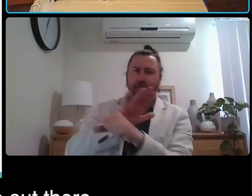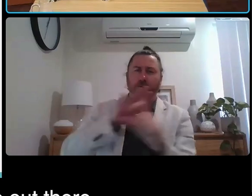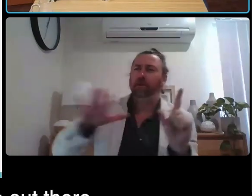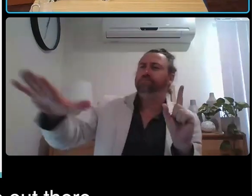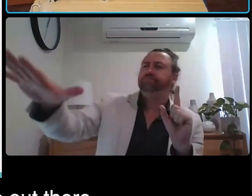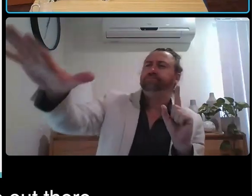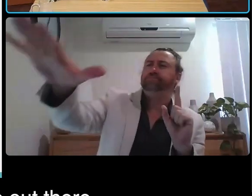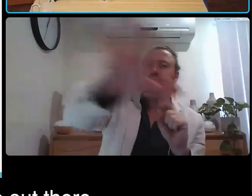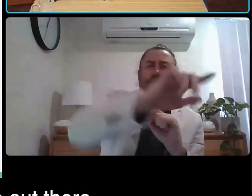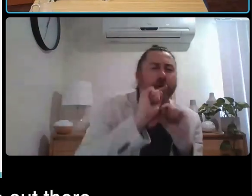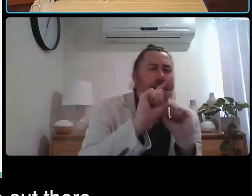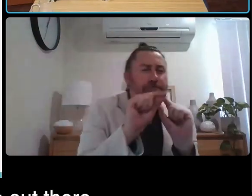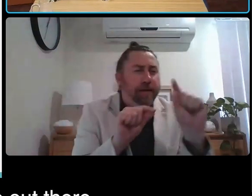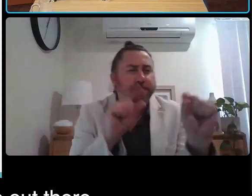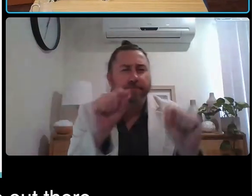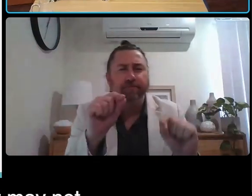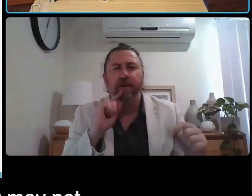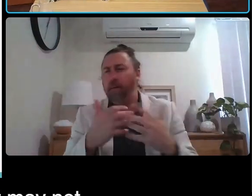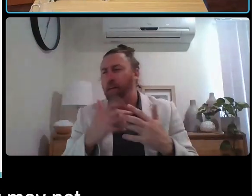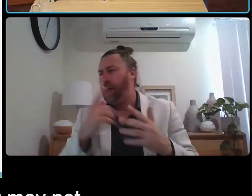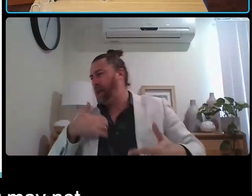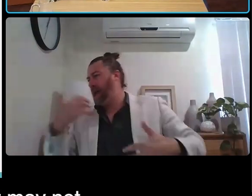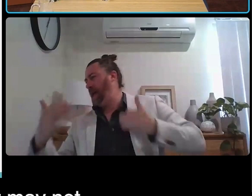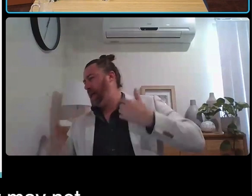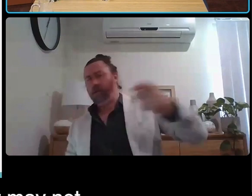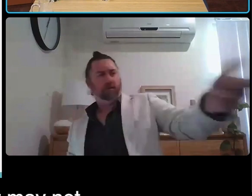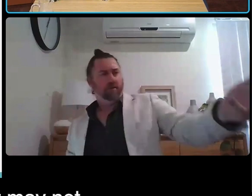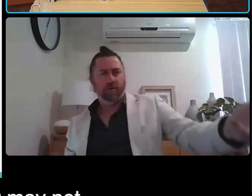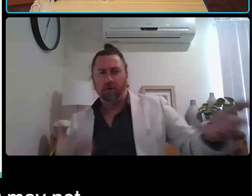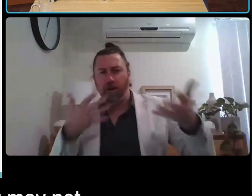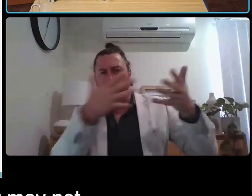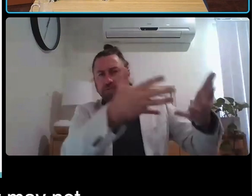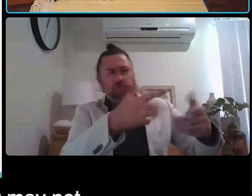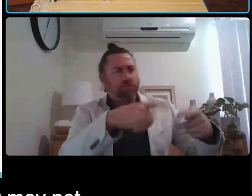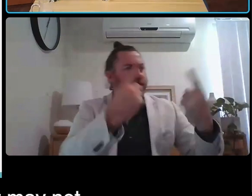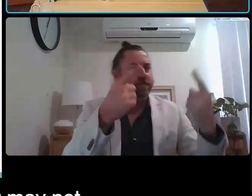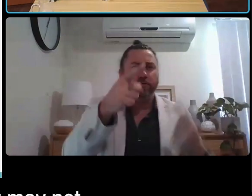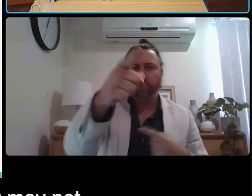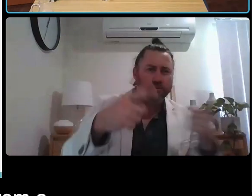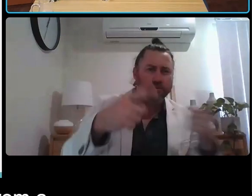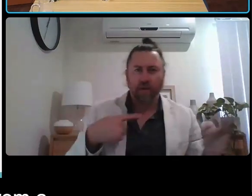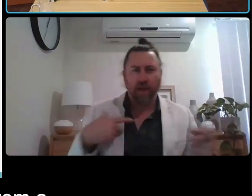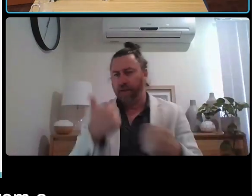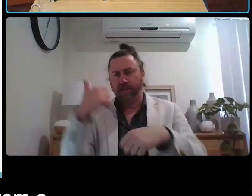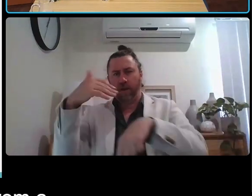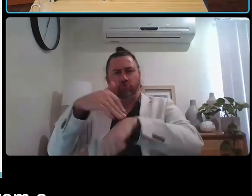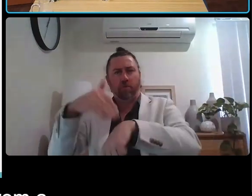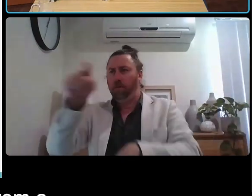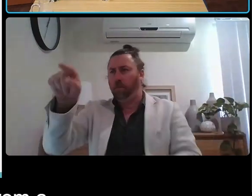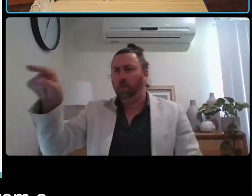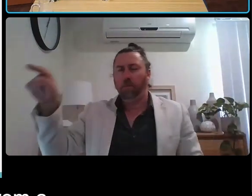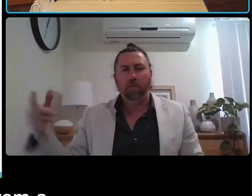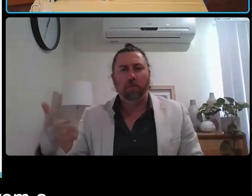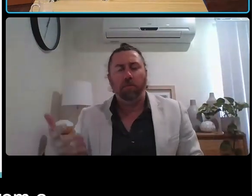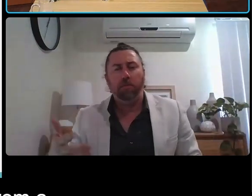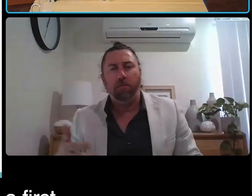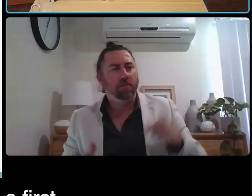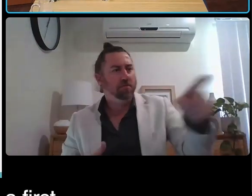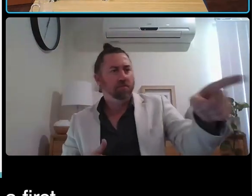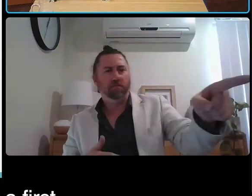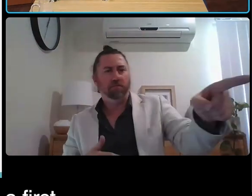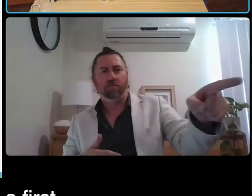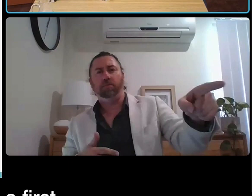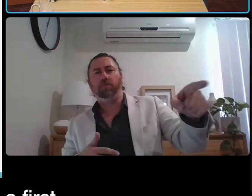And so we understood that there were people out there saying that there were also other issues, that it may not make sense, the results, if it's coming